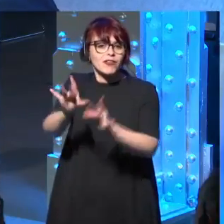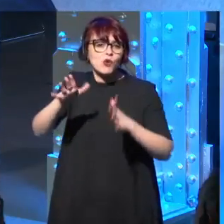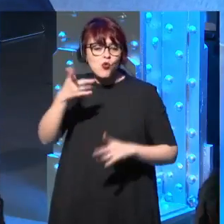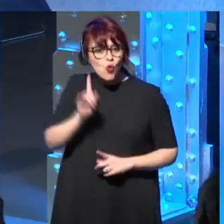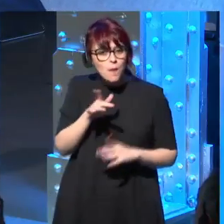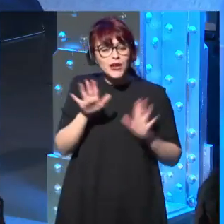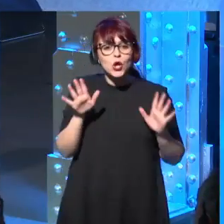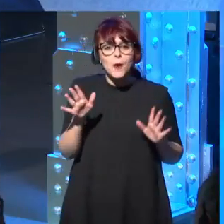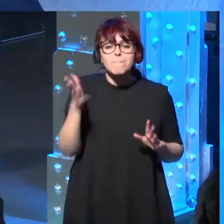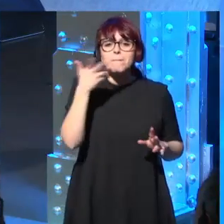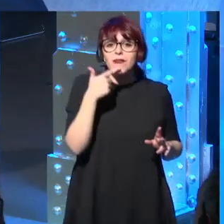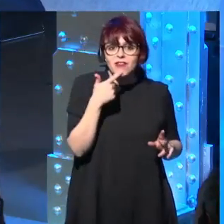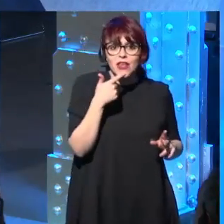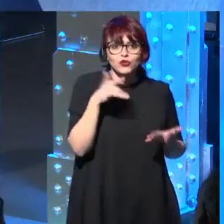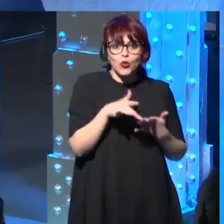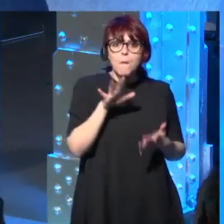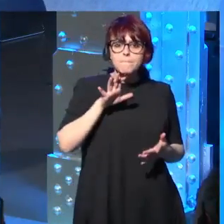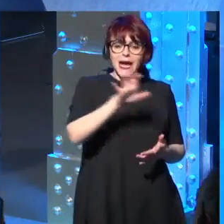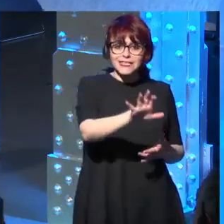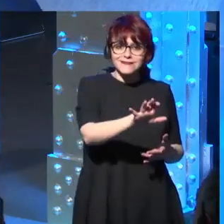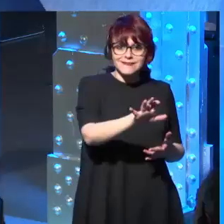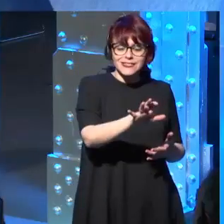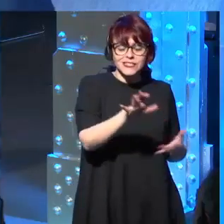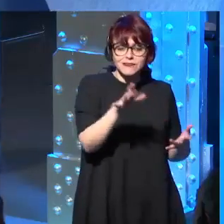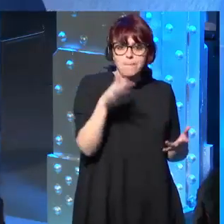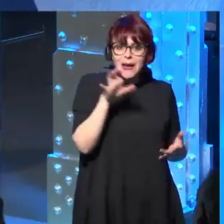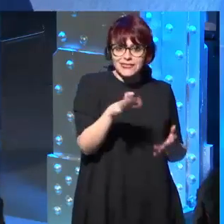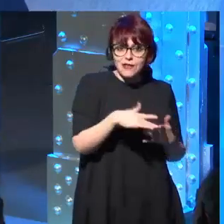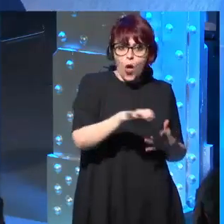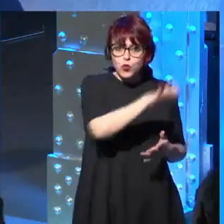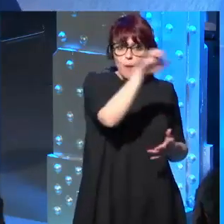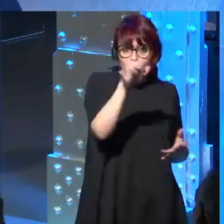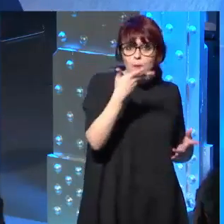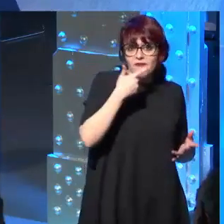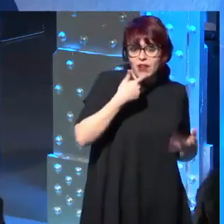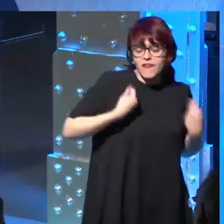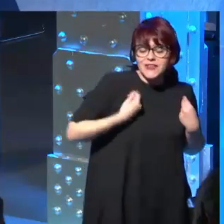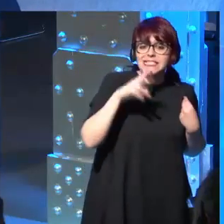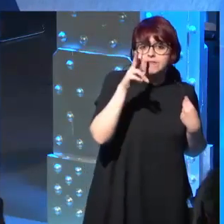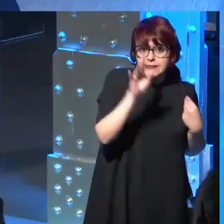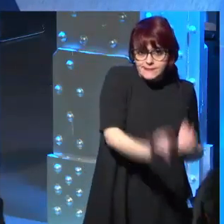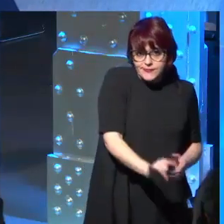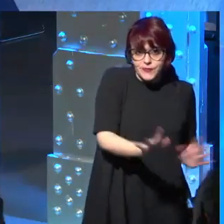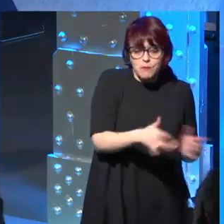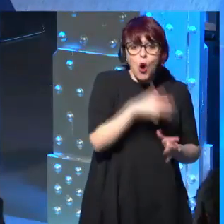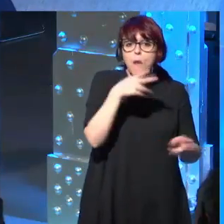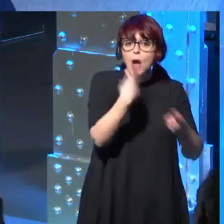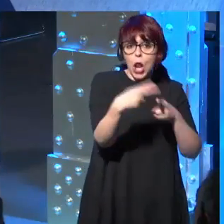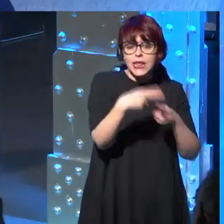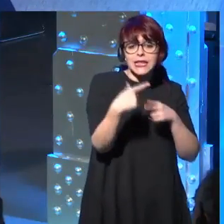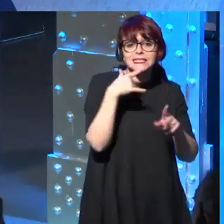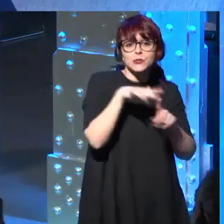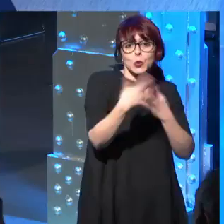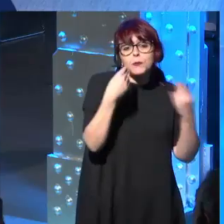leisurely European country where, or any country where politics is better.